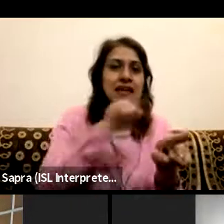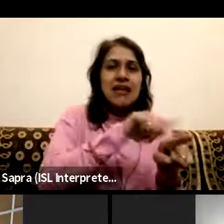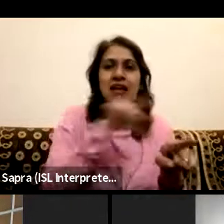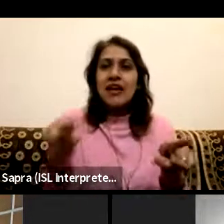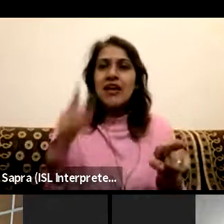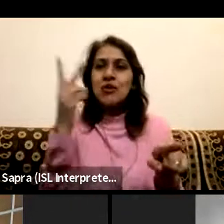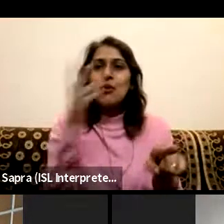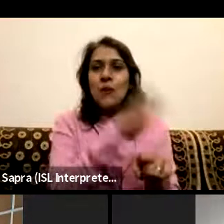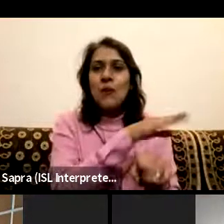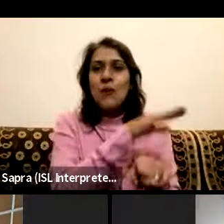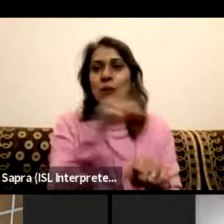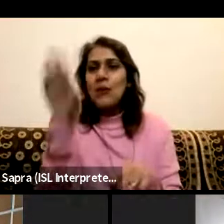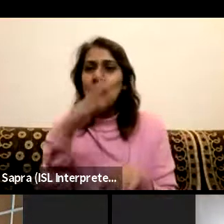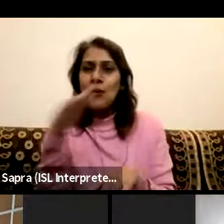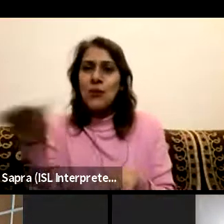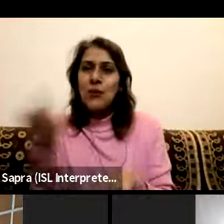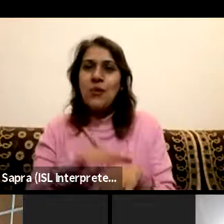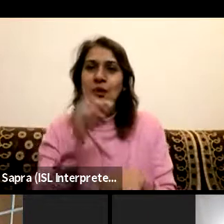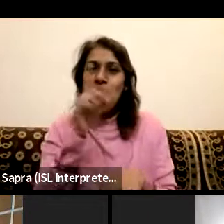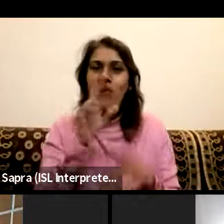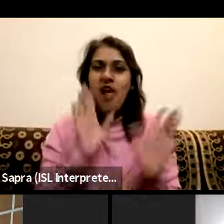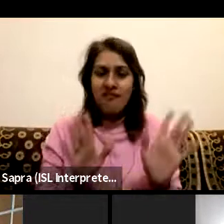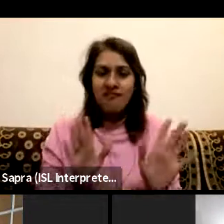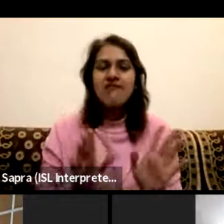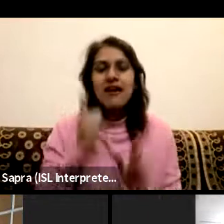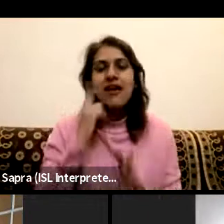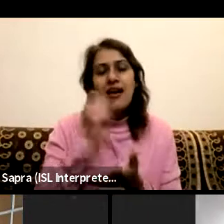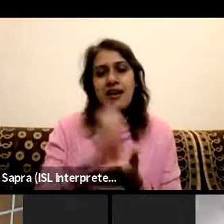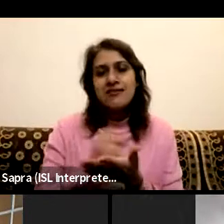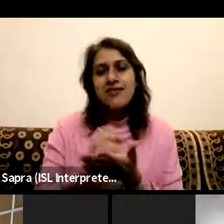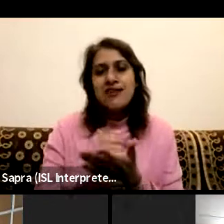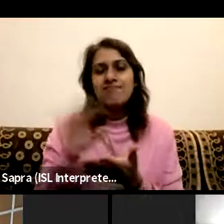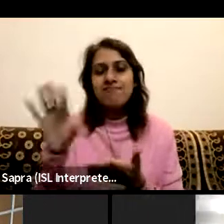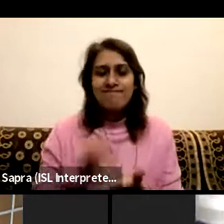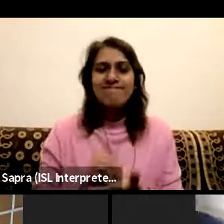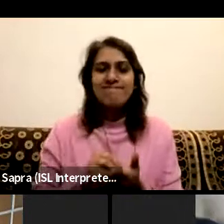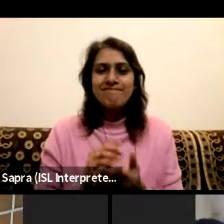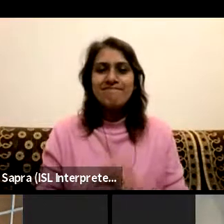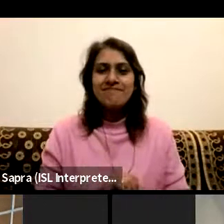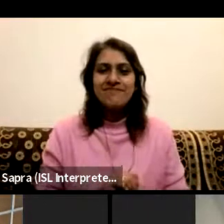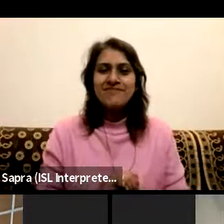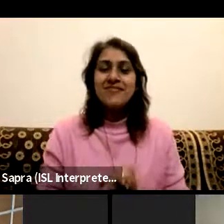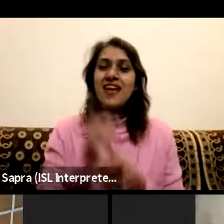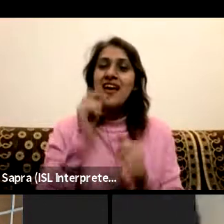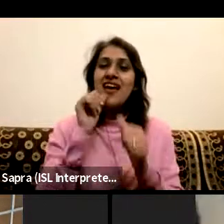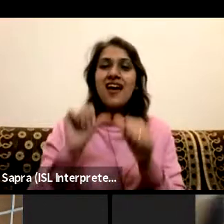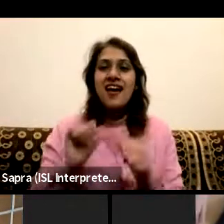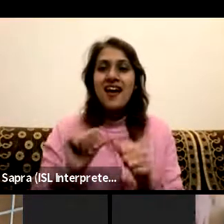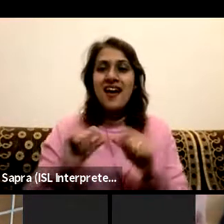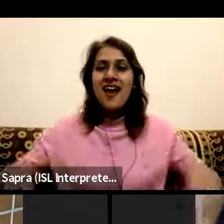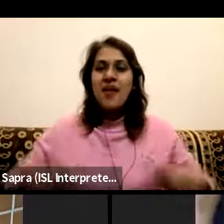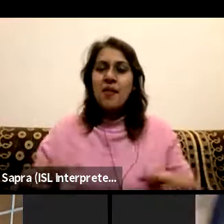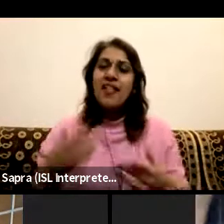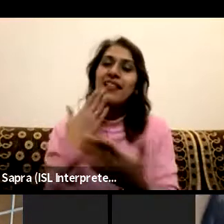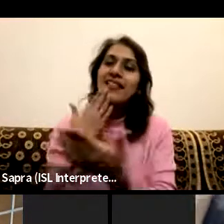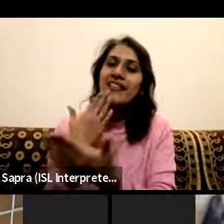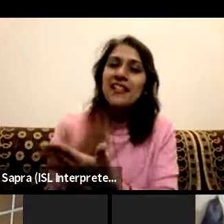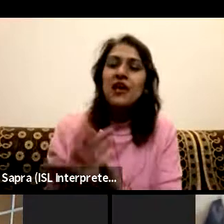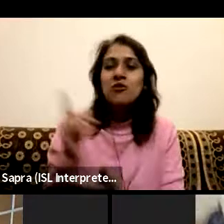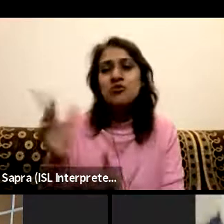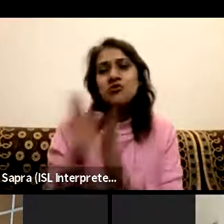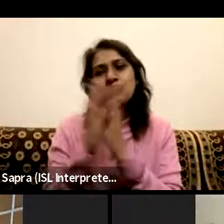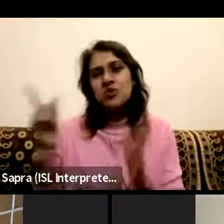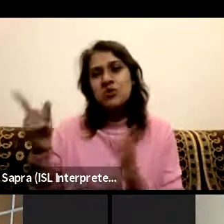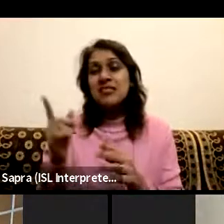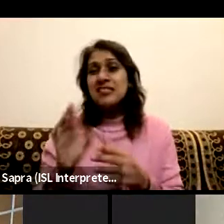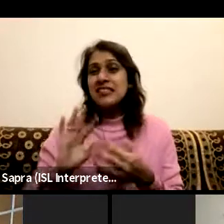12 o'clock there. So Arman, again, thank you very much for inviting me. It's an honor. Thank you so much for keeping up